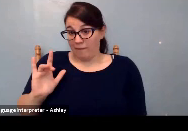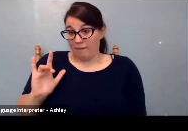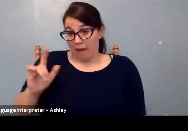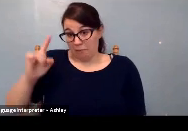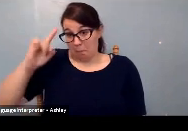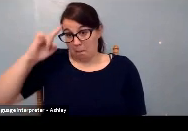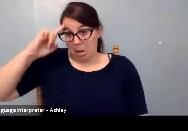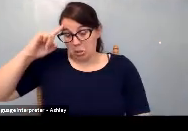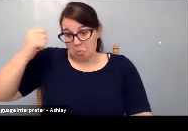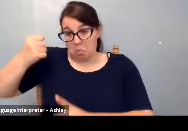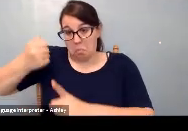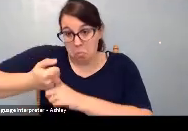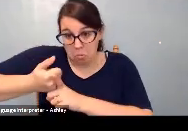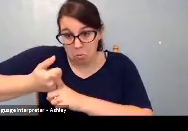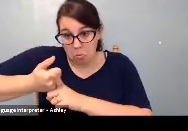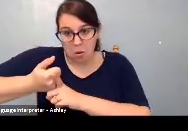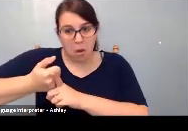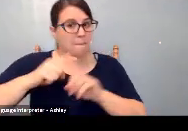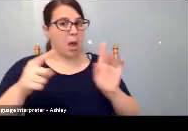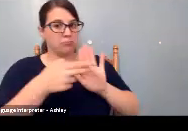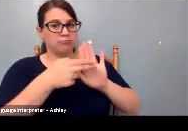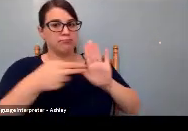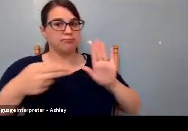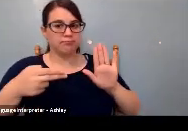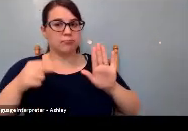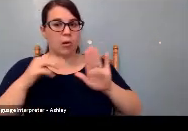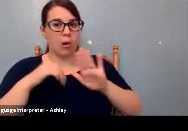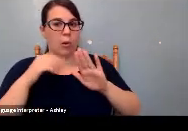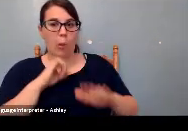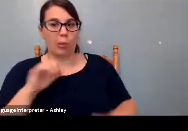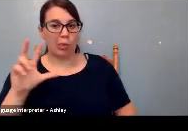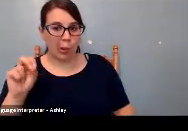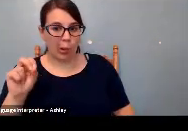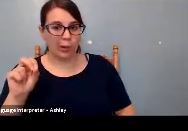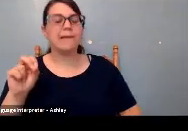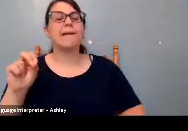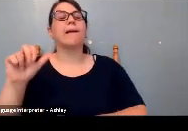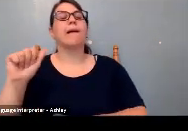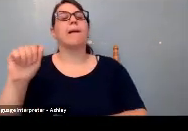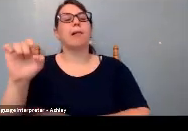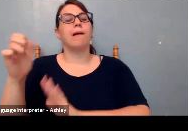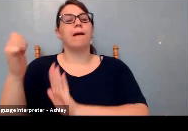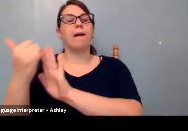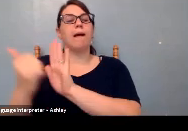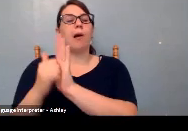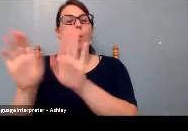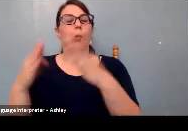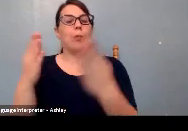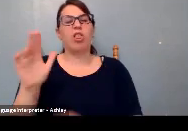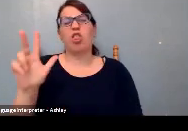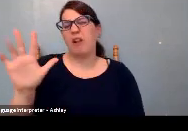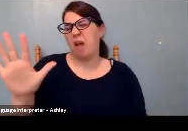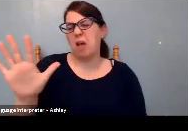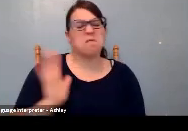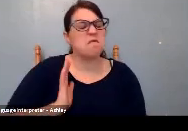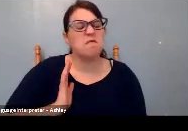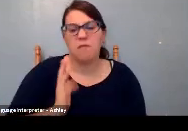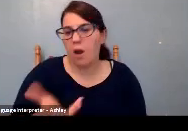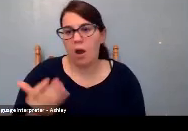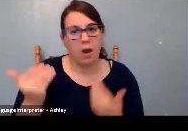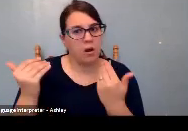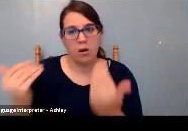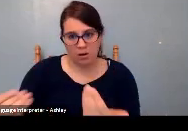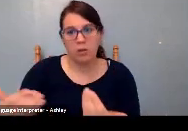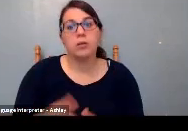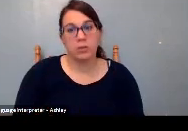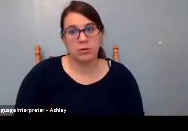not diagnosed until age 30 and did not open their stable account until age 35. And then we have one